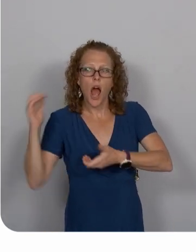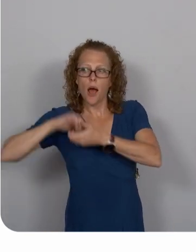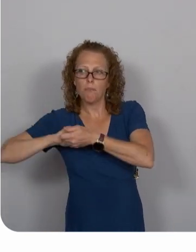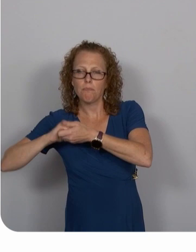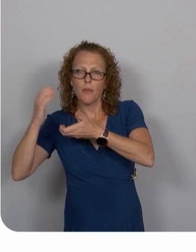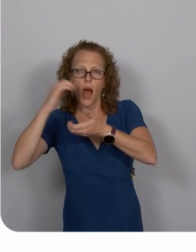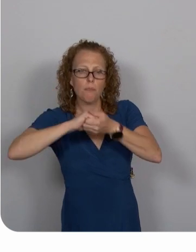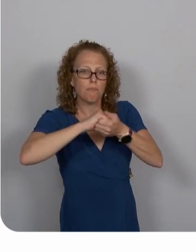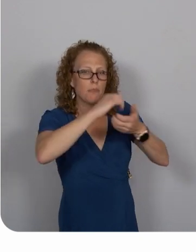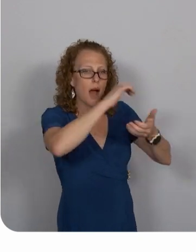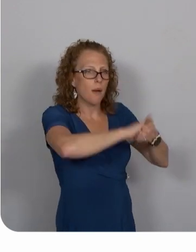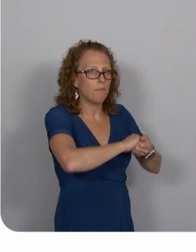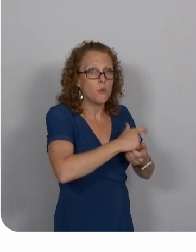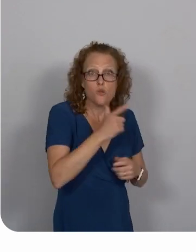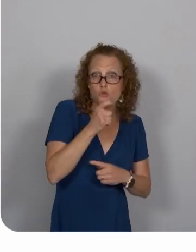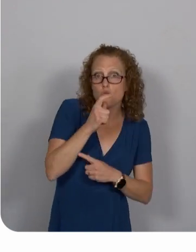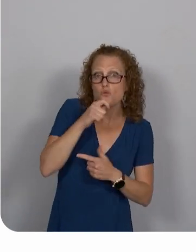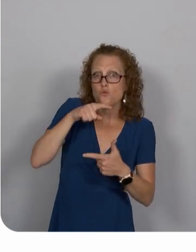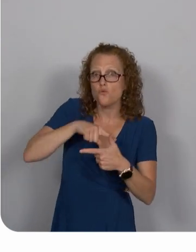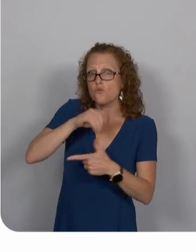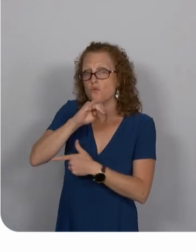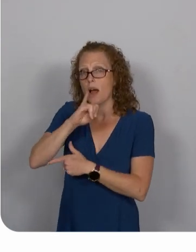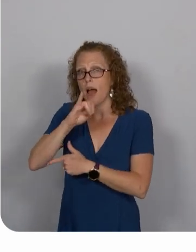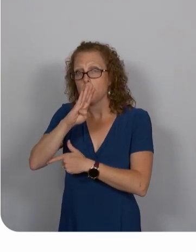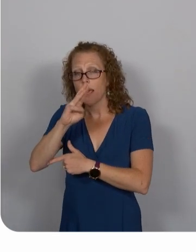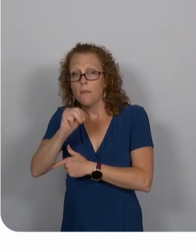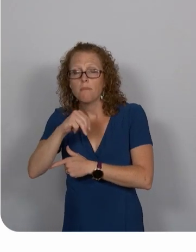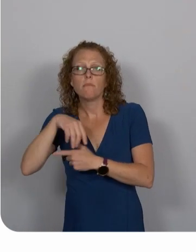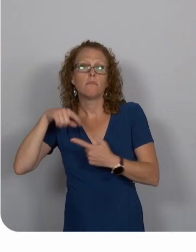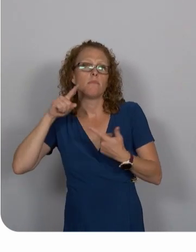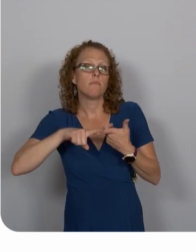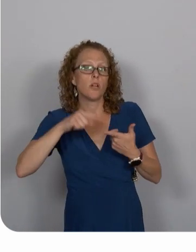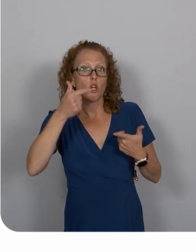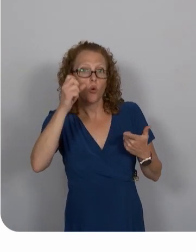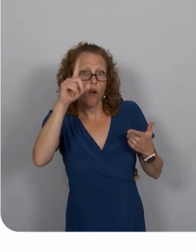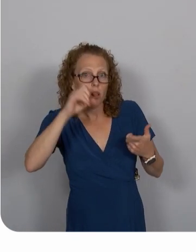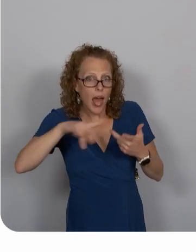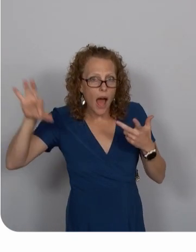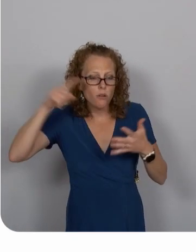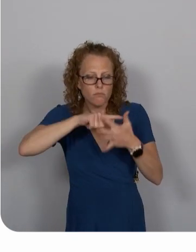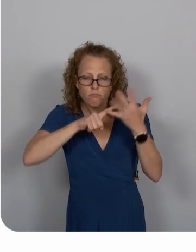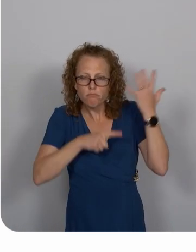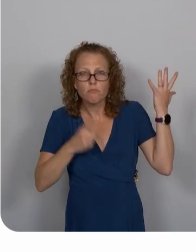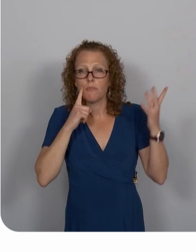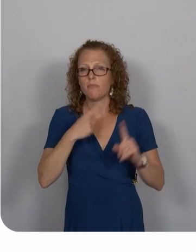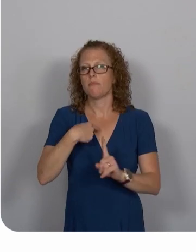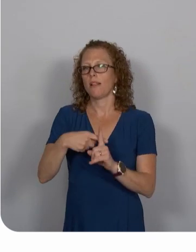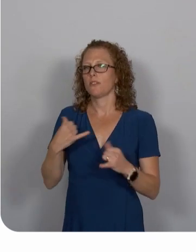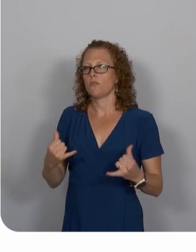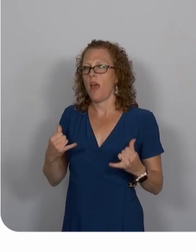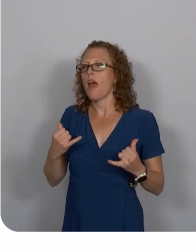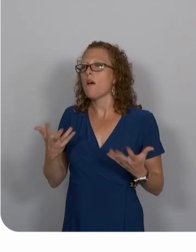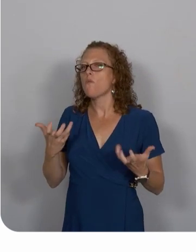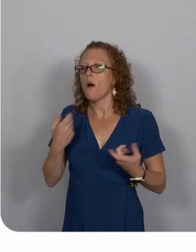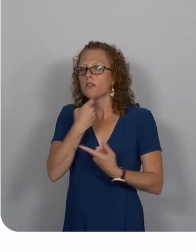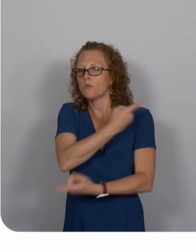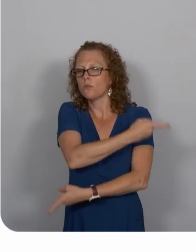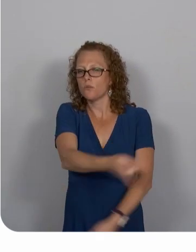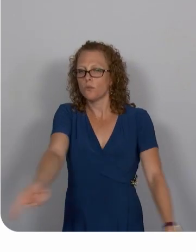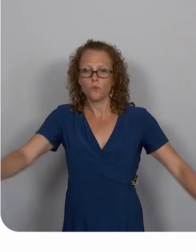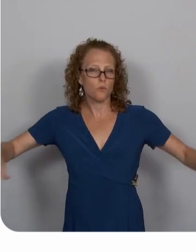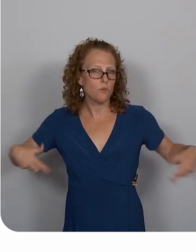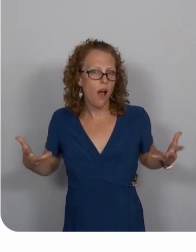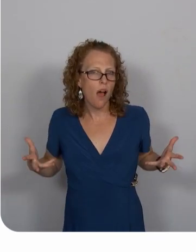IBM, Cloudflare, and Google Cloud. And today, we're thrilled to announce an expanded relationship